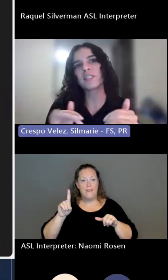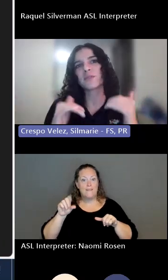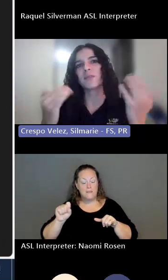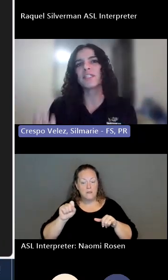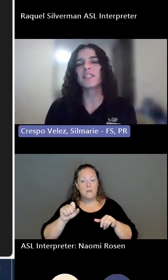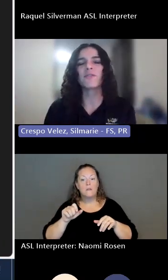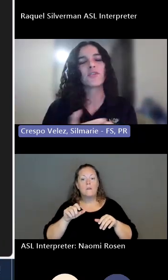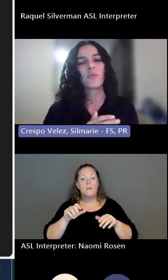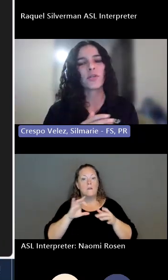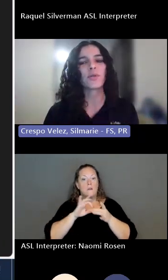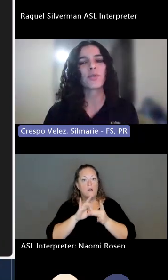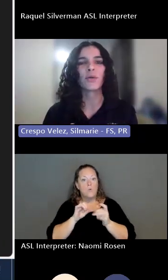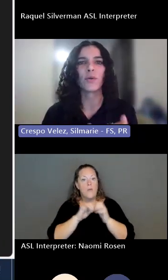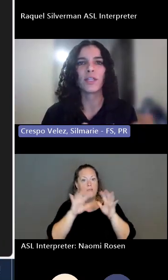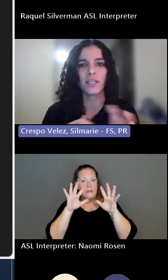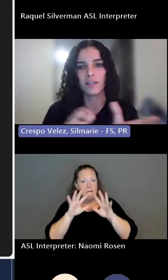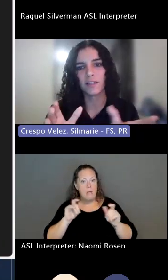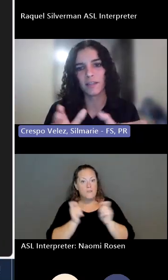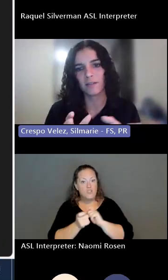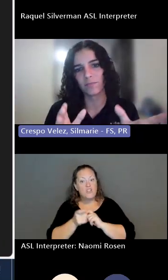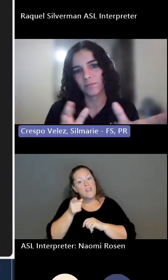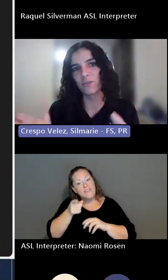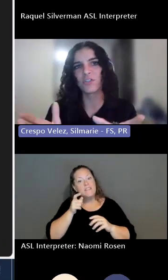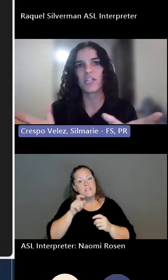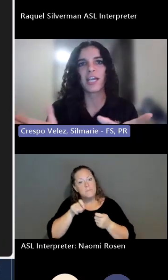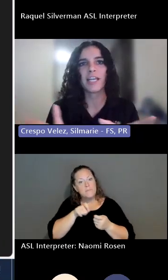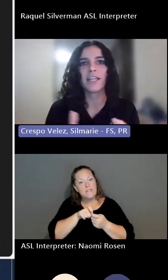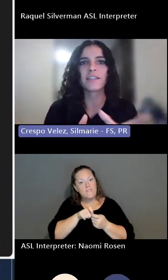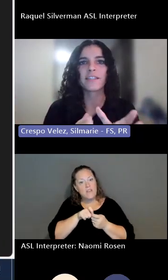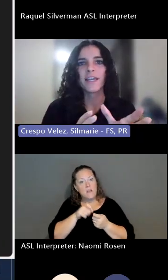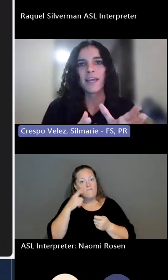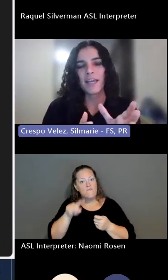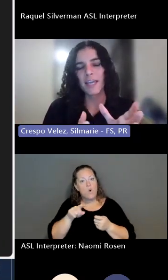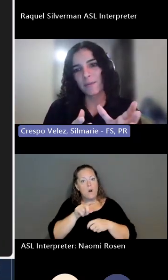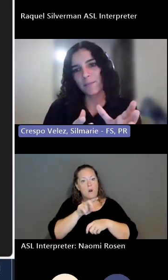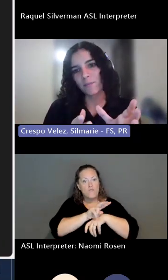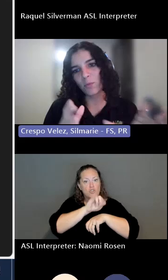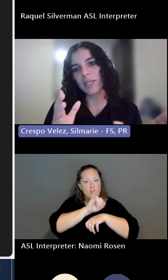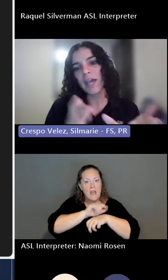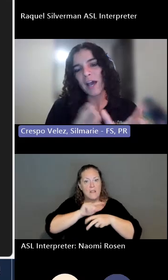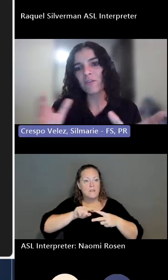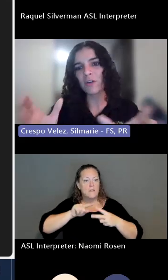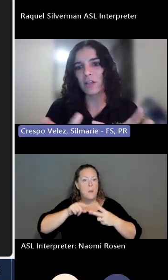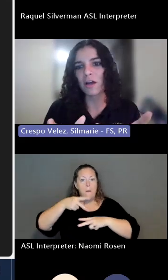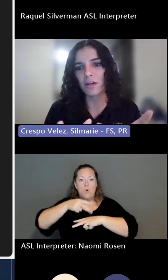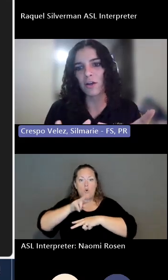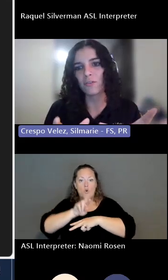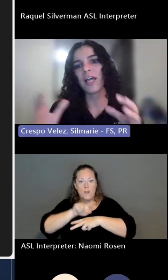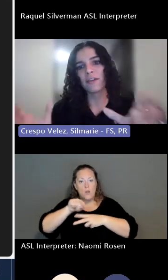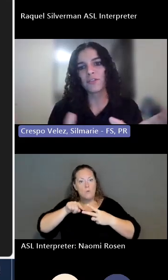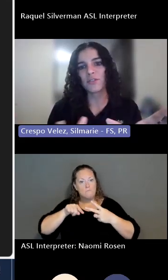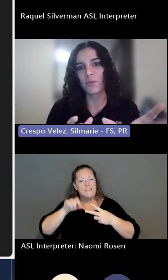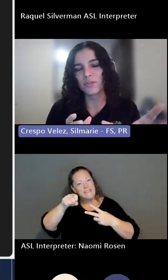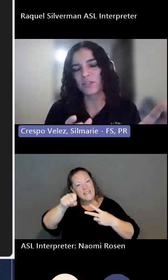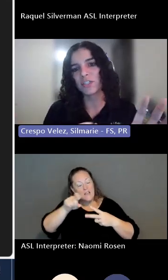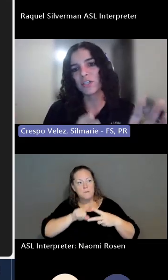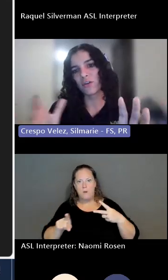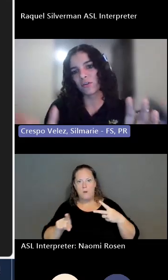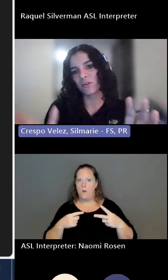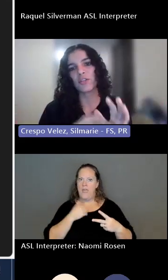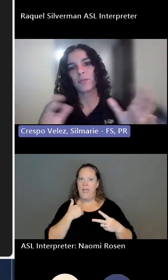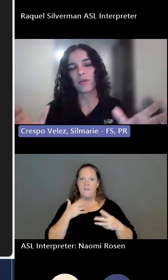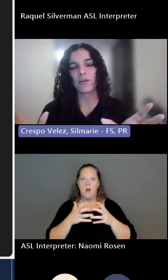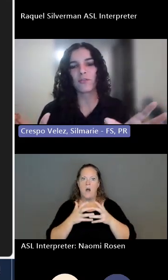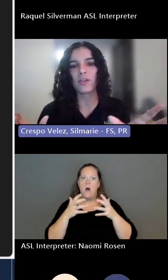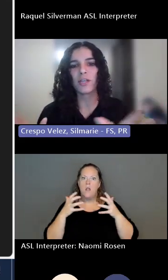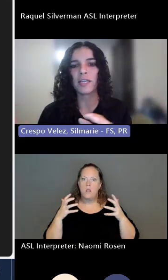although it's specific to Puerto Rico and the Virgin Islands, we have a lot of life zones,